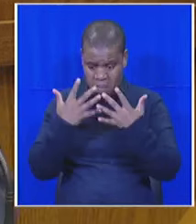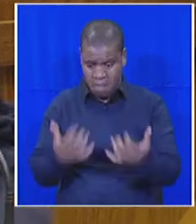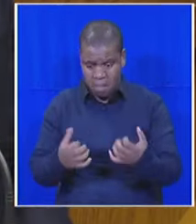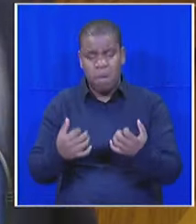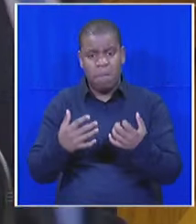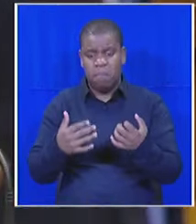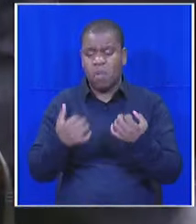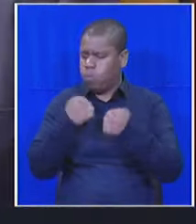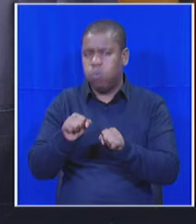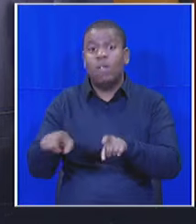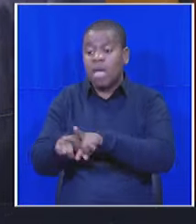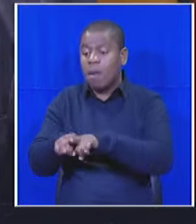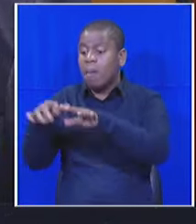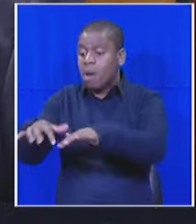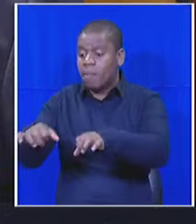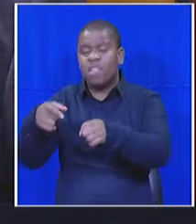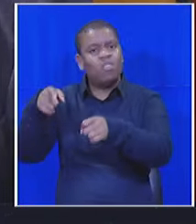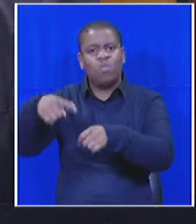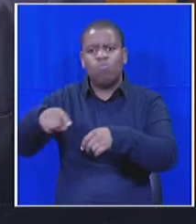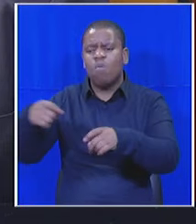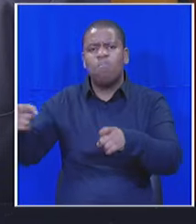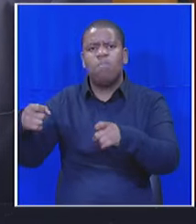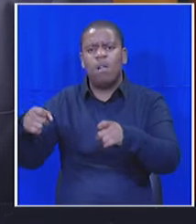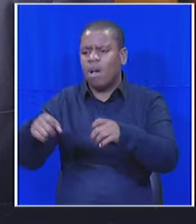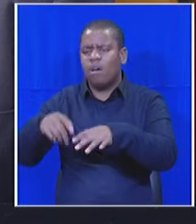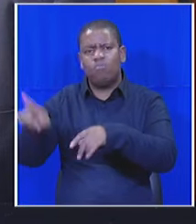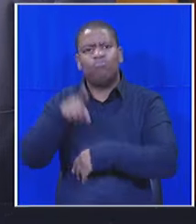will not support this. Honourable member.